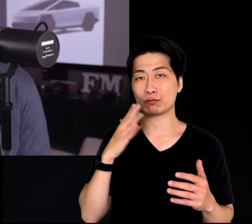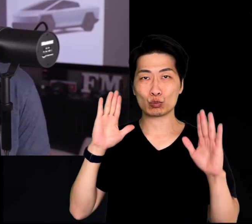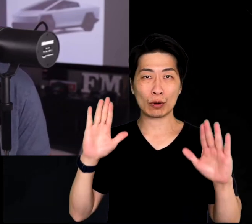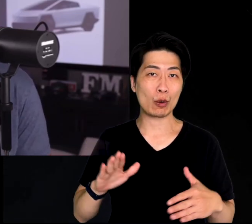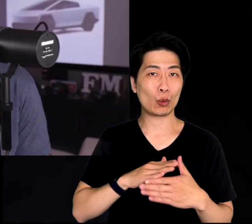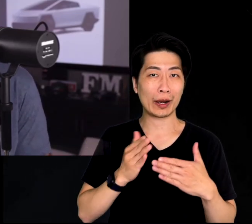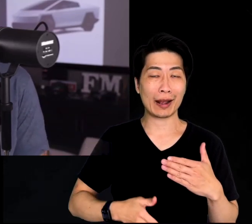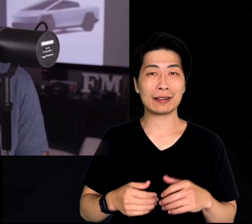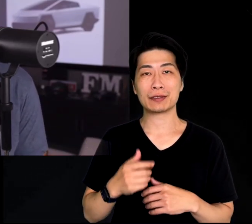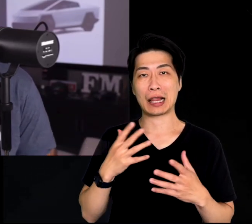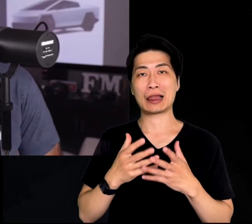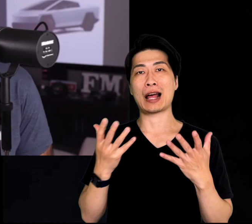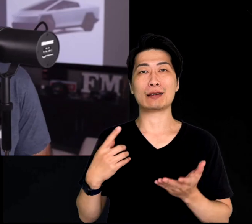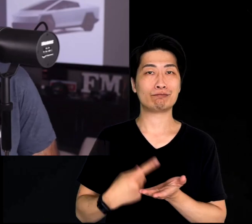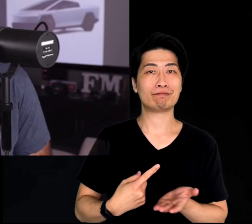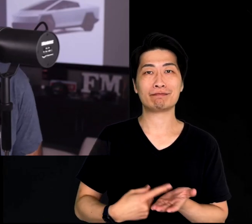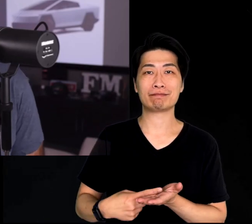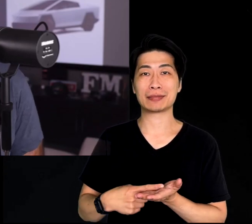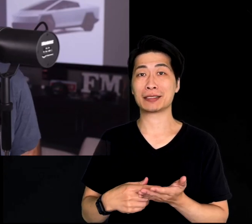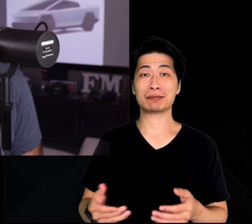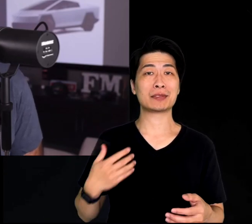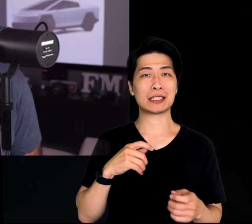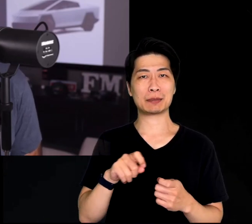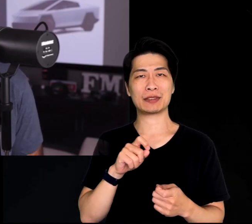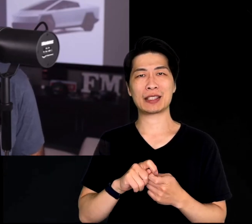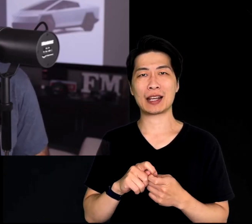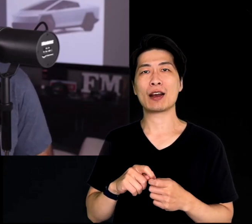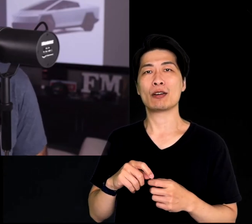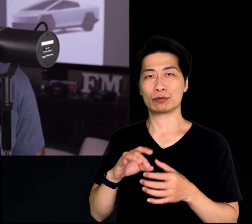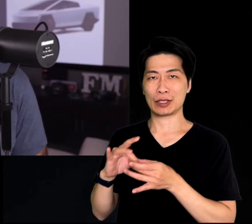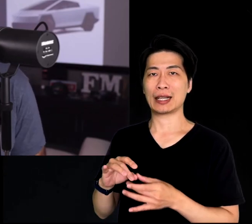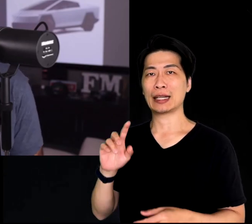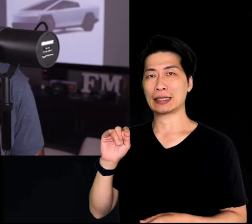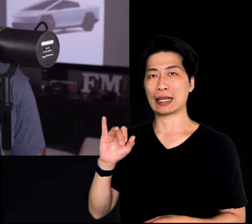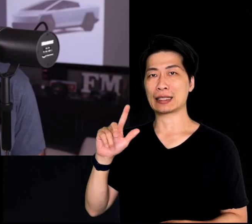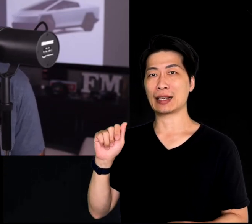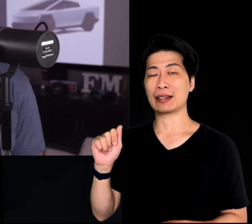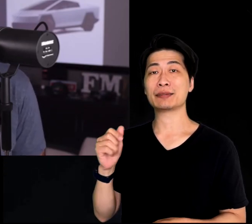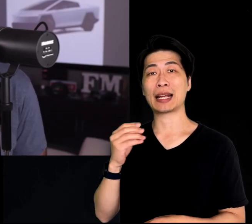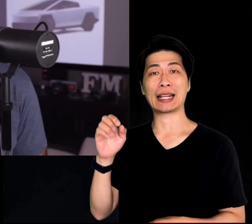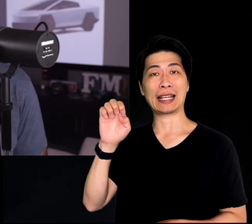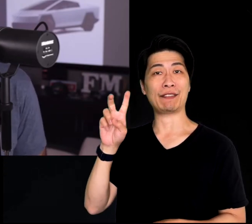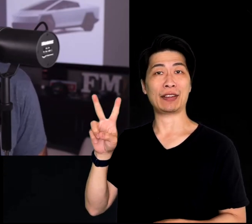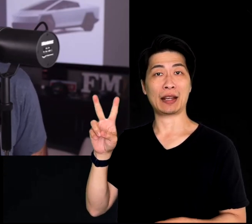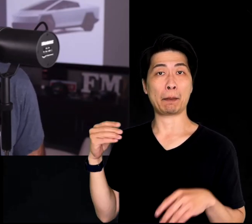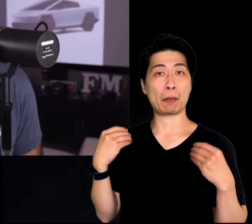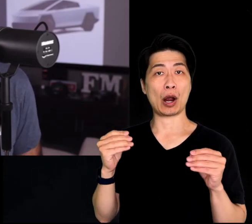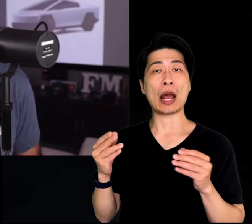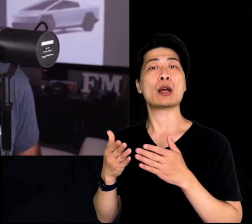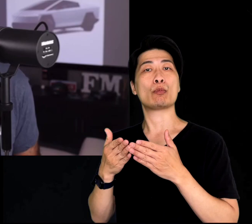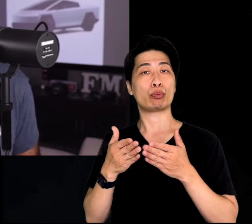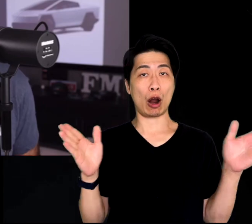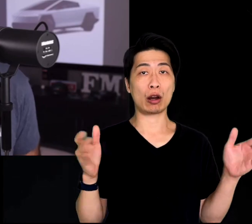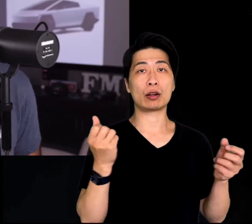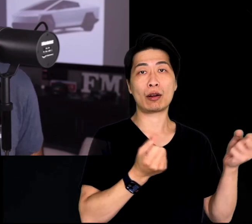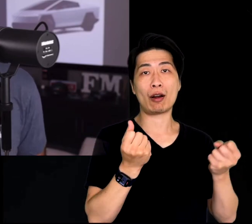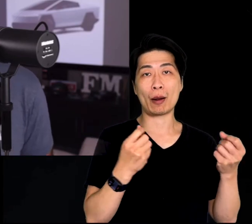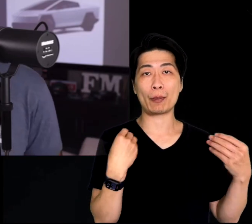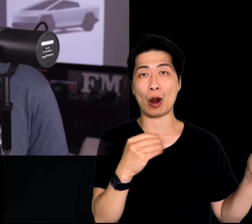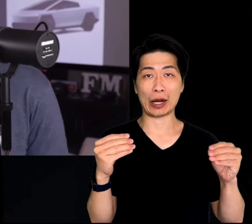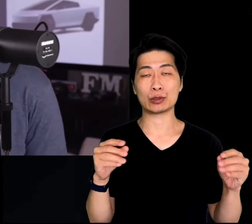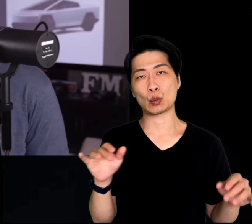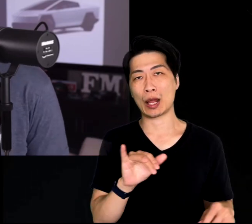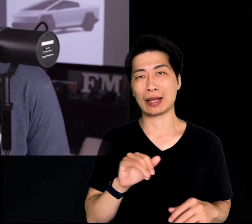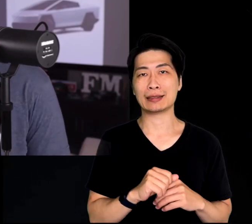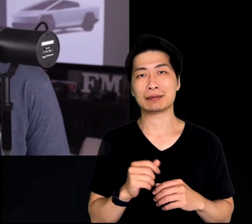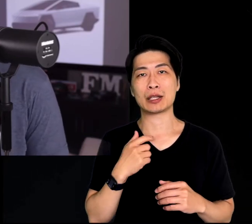to talk about, specifically around Tesla and the EV market and the broader auto market as well. Let's waste no time. Let's go